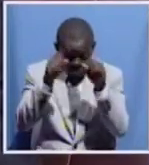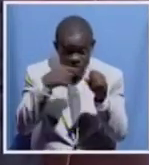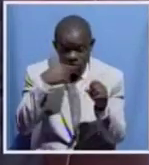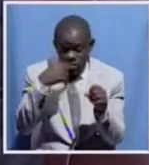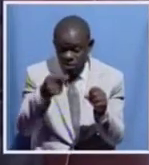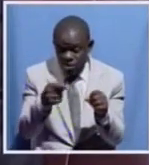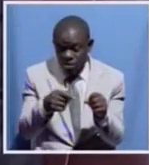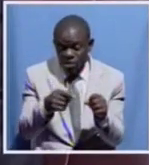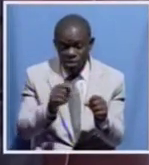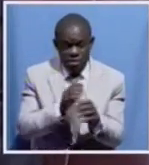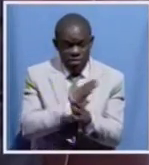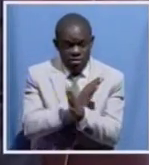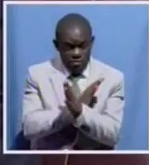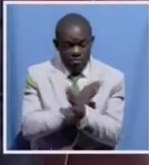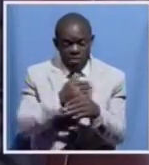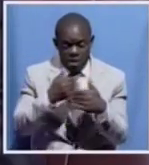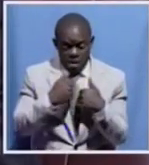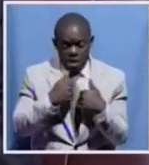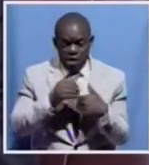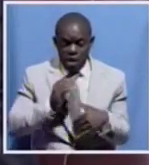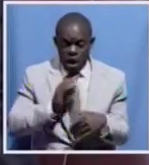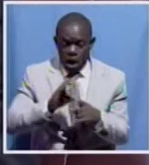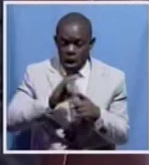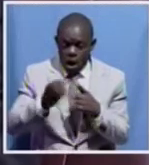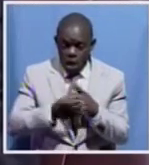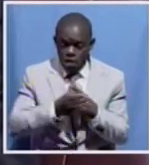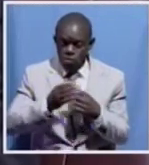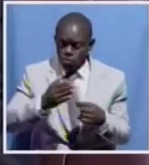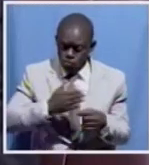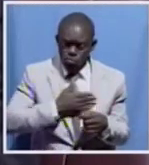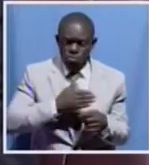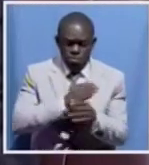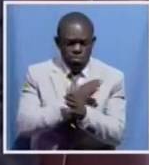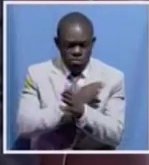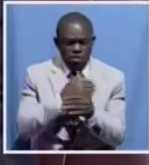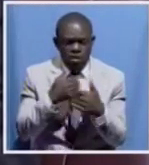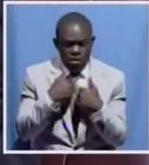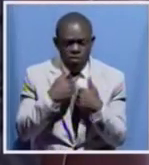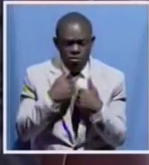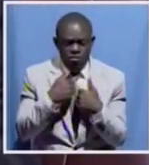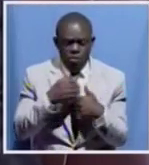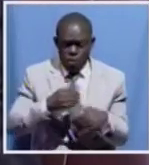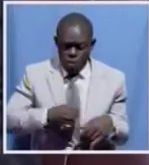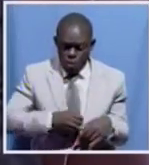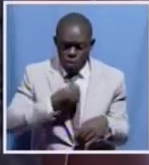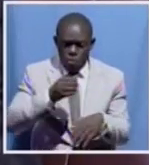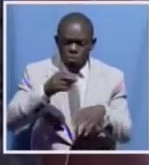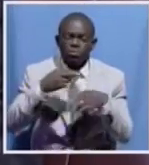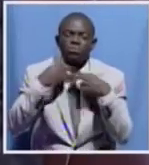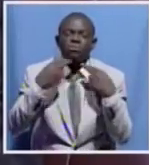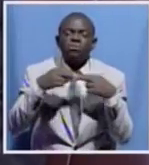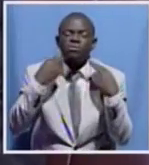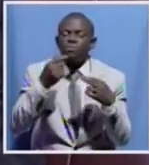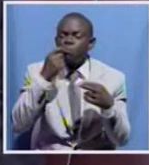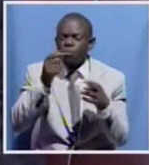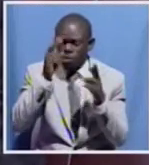own culture, which must be respected. Zambia has its own religion that must be respected. And Zambia has its own